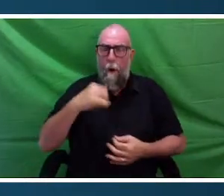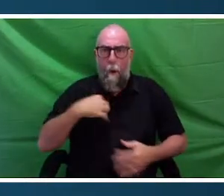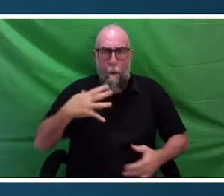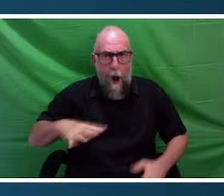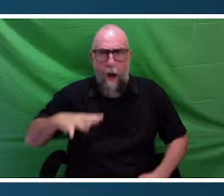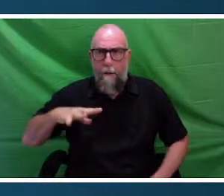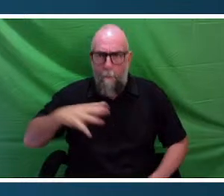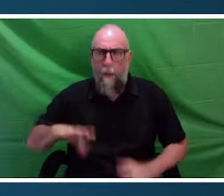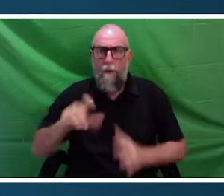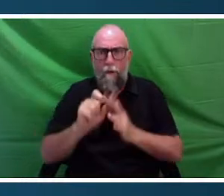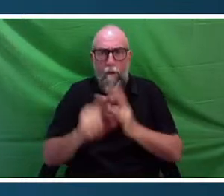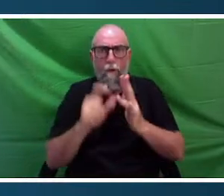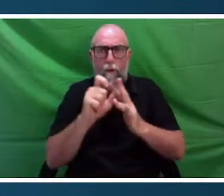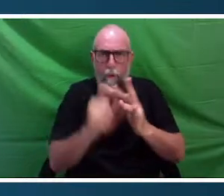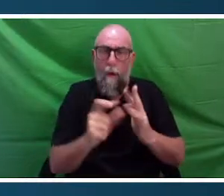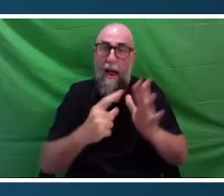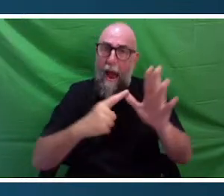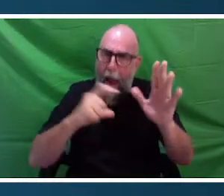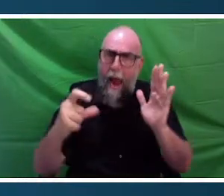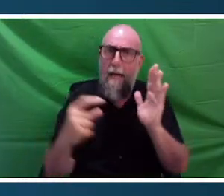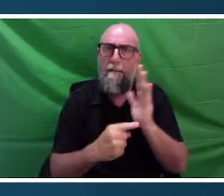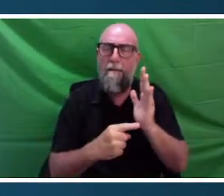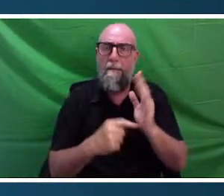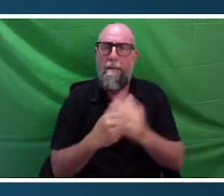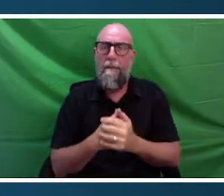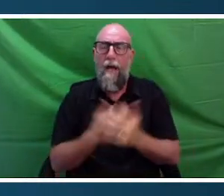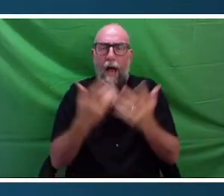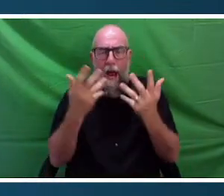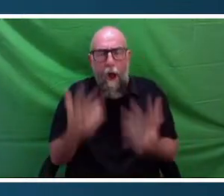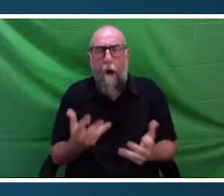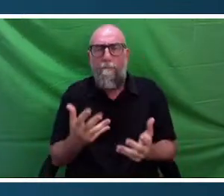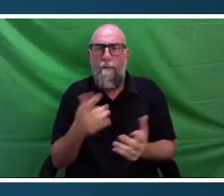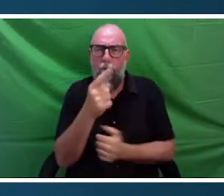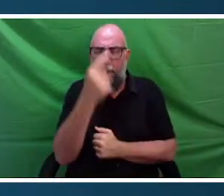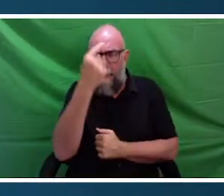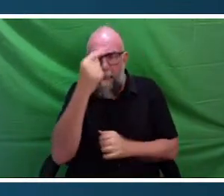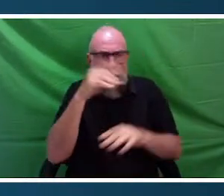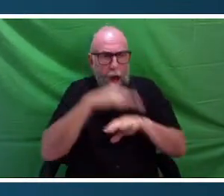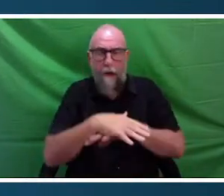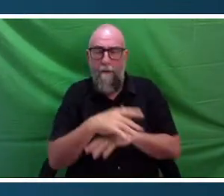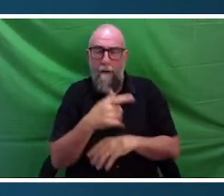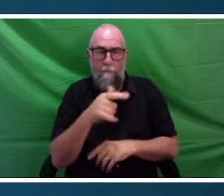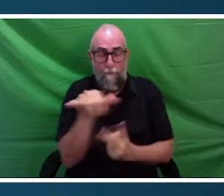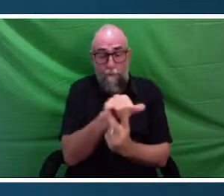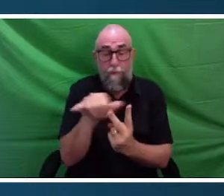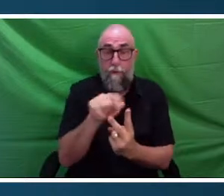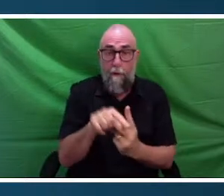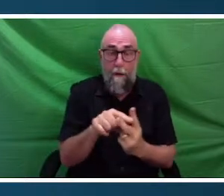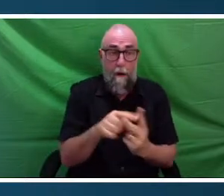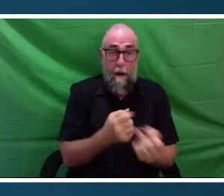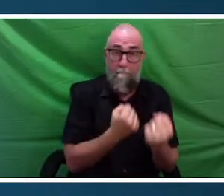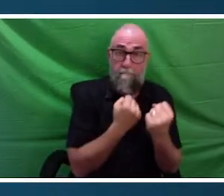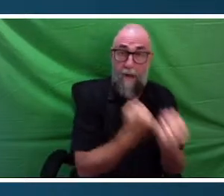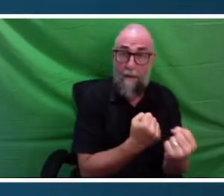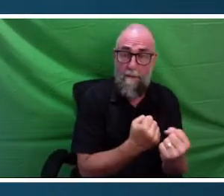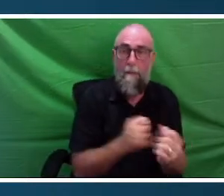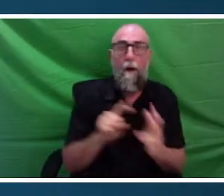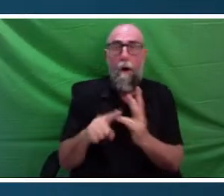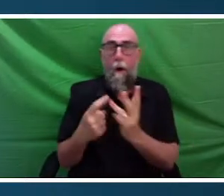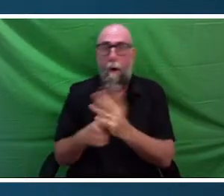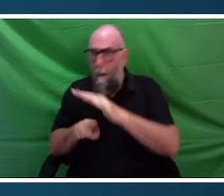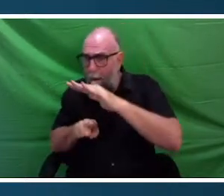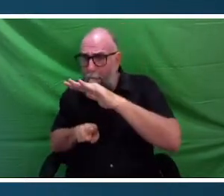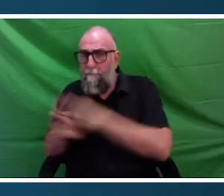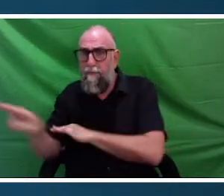adversity. Encoded within us is the fight or flight response, a survival instinct